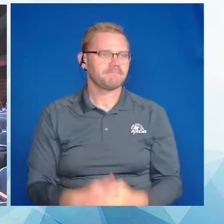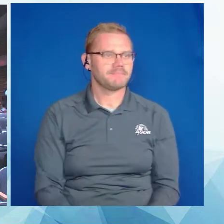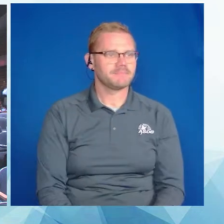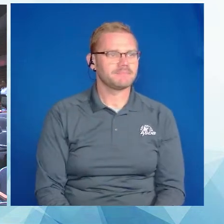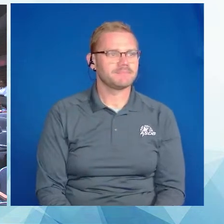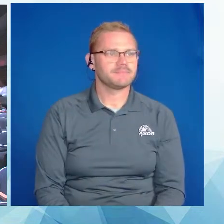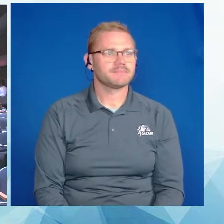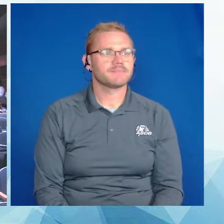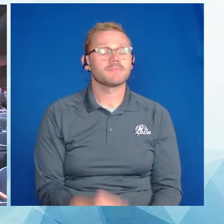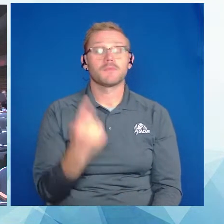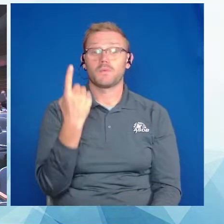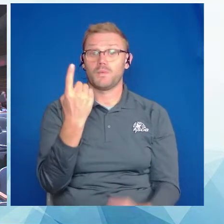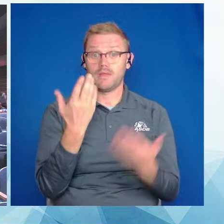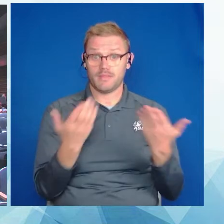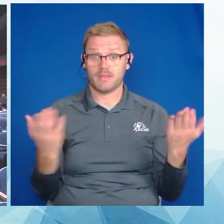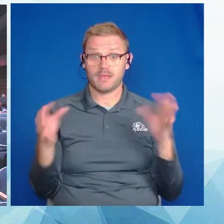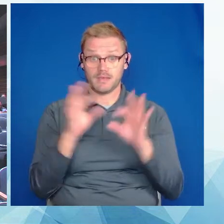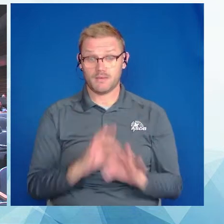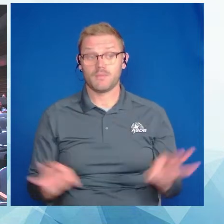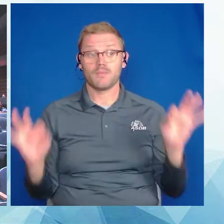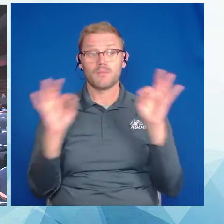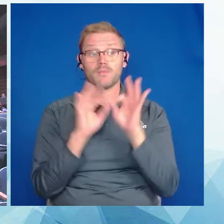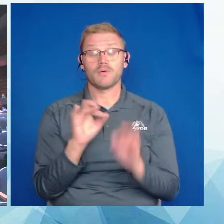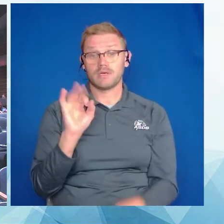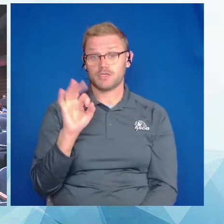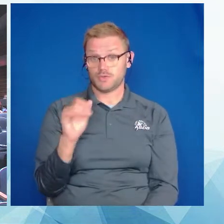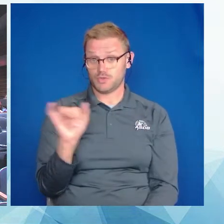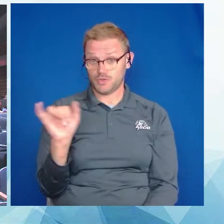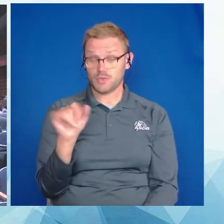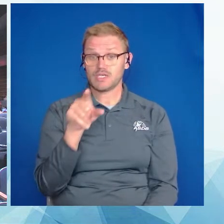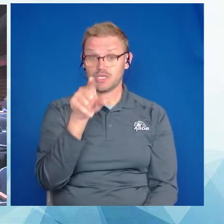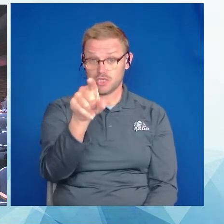One of the things that is important is that if you do